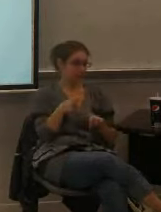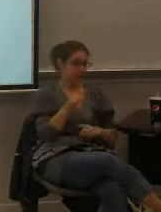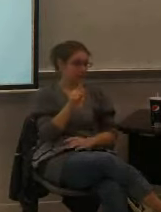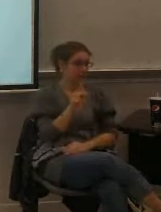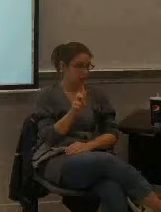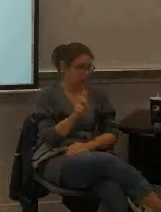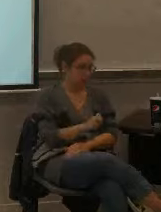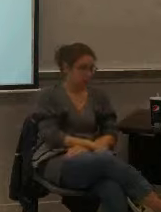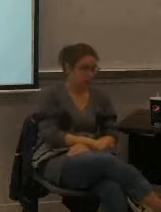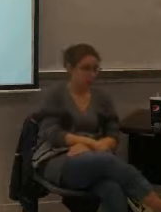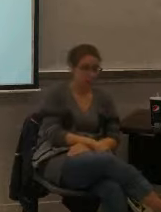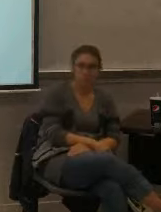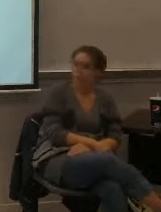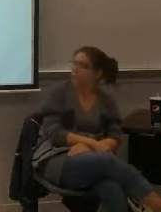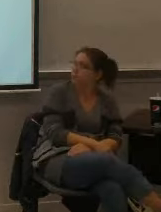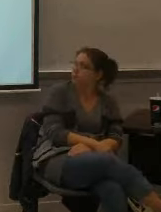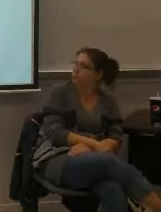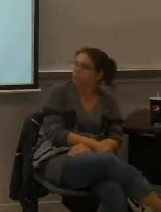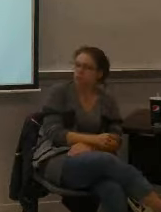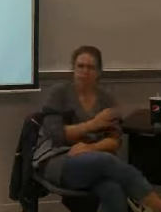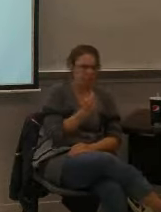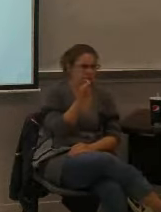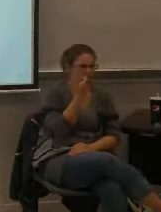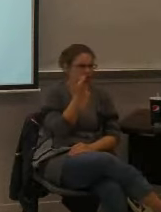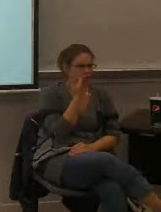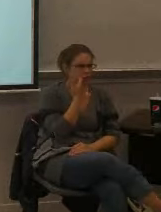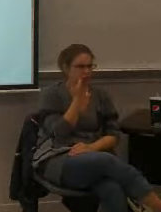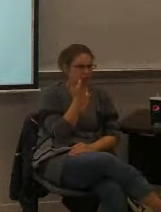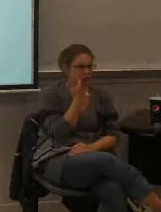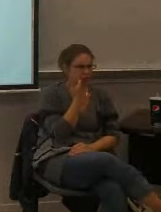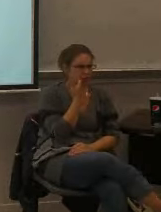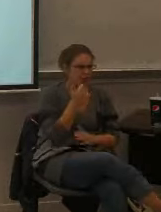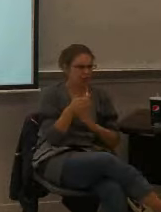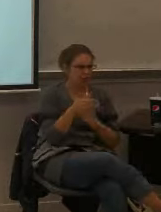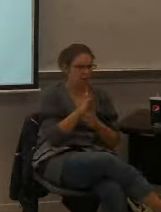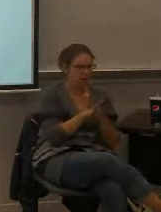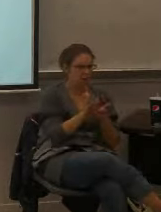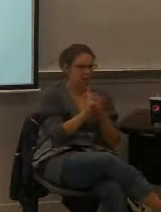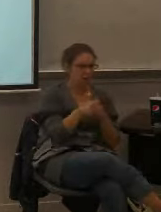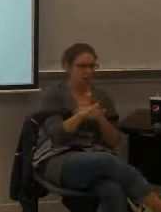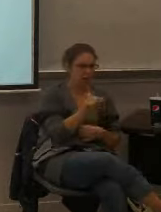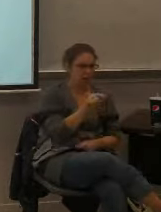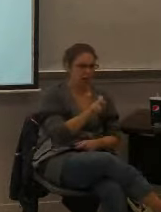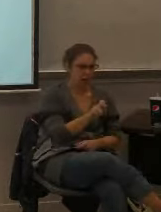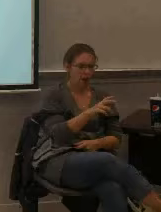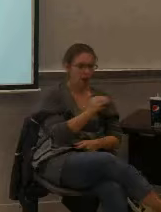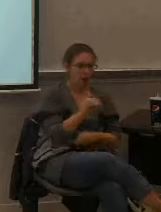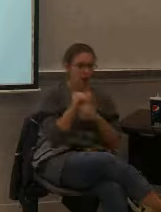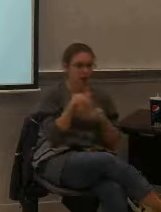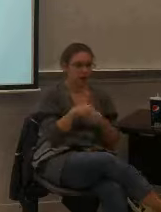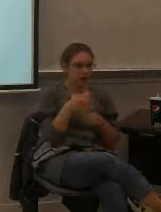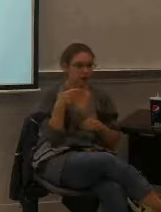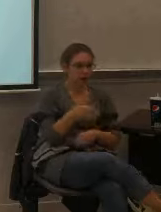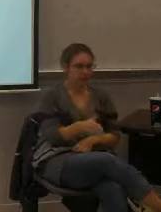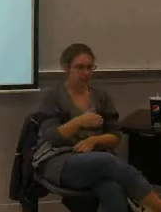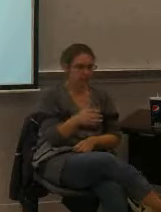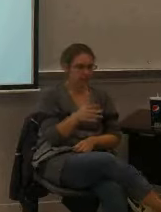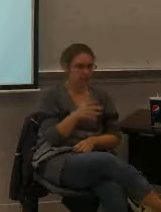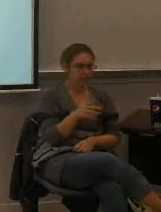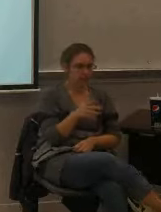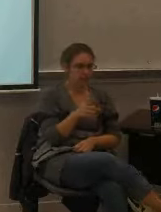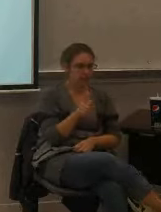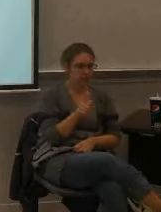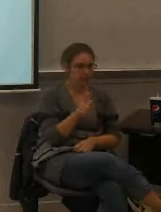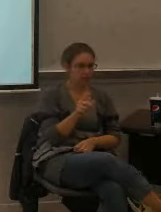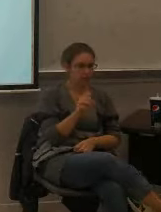lake. And only recently, between cleaning up the lake, putting in fish locks at the Ballard